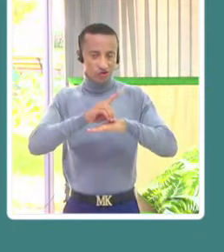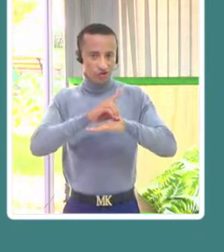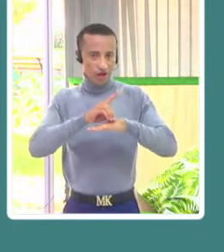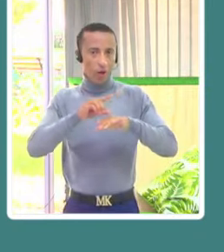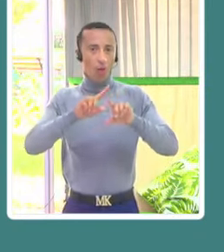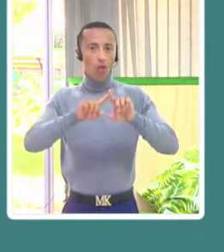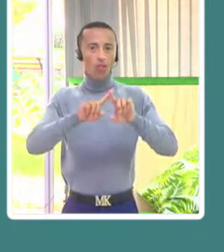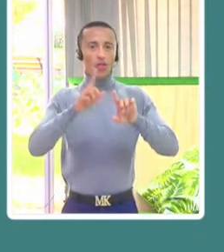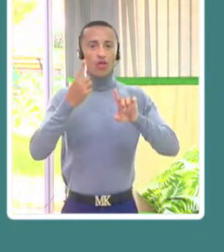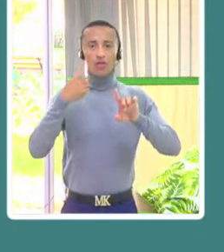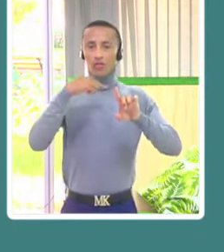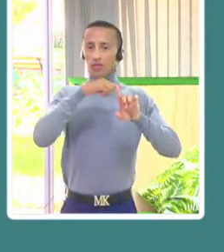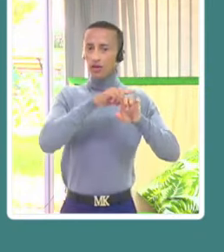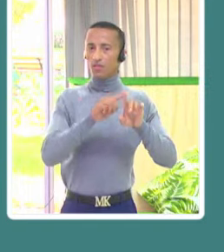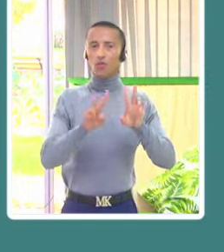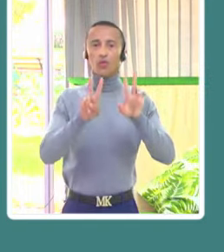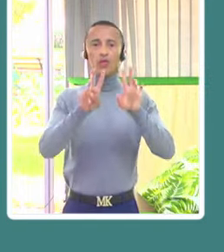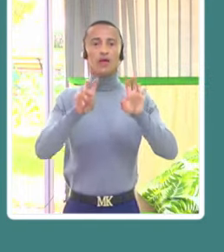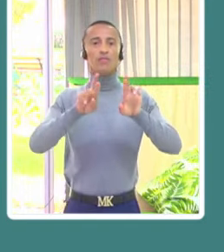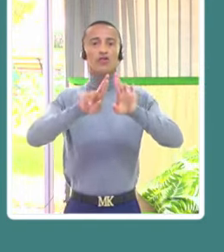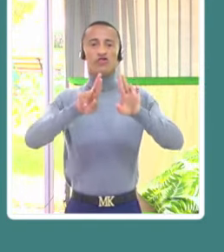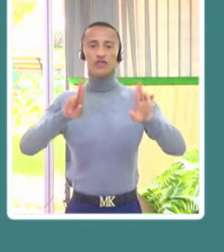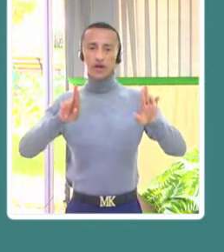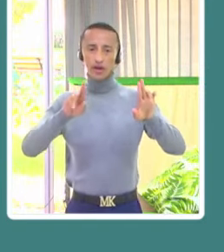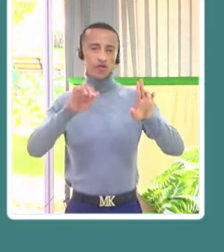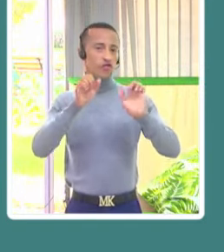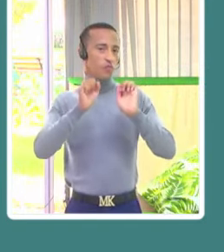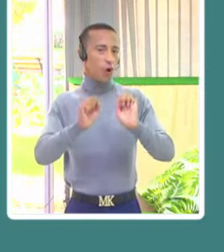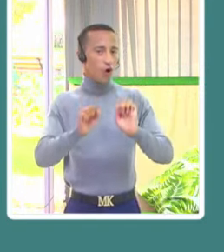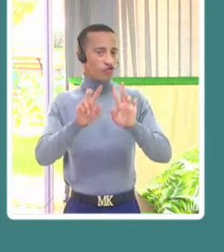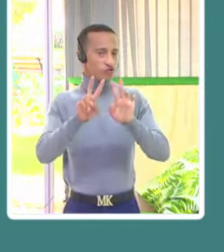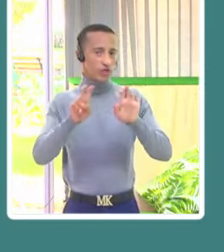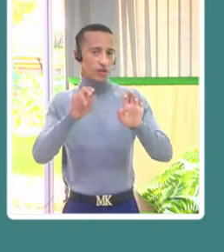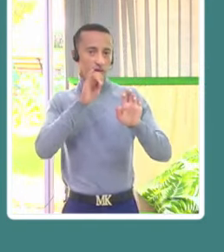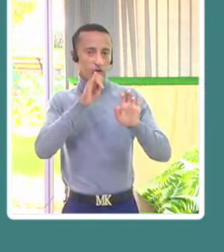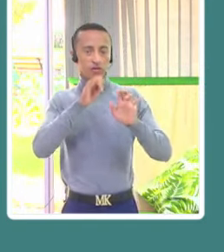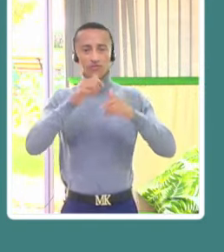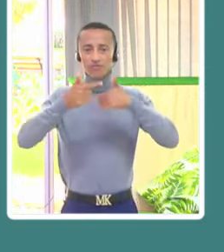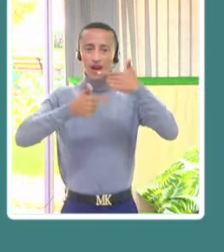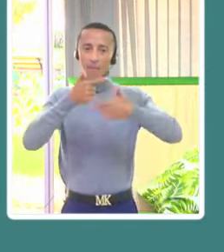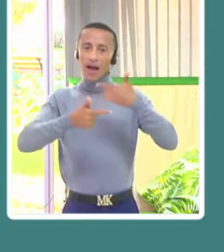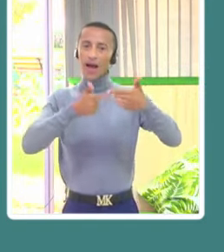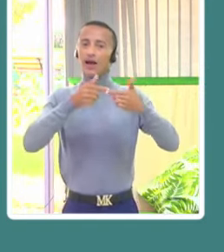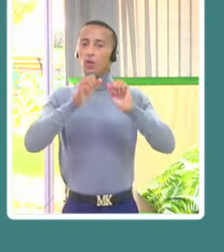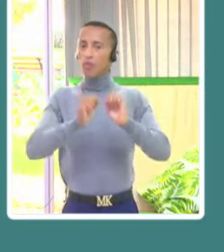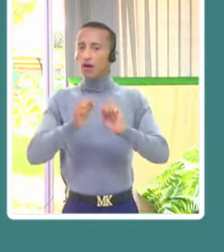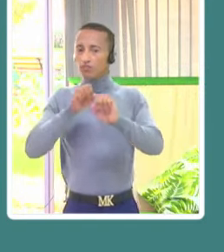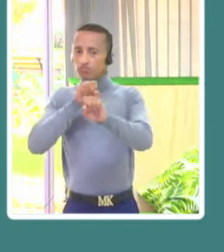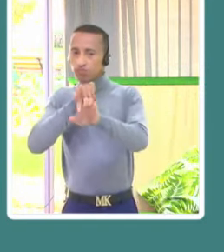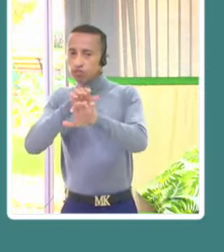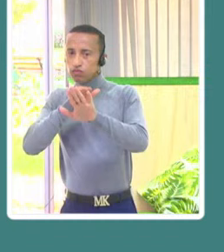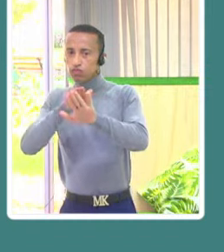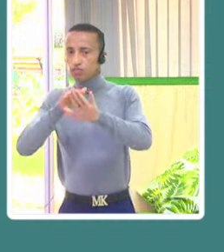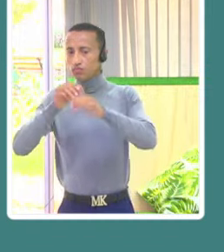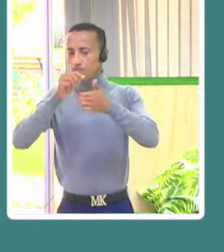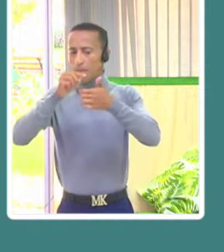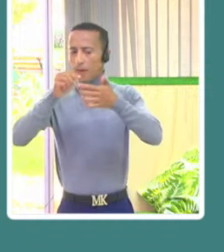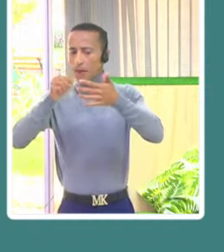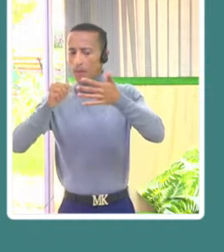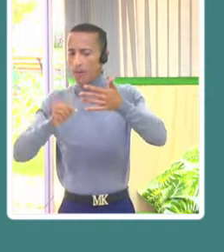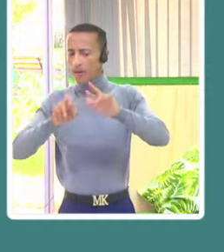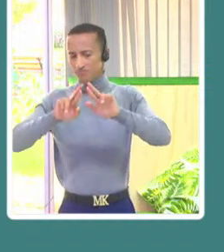different sectors. It can be employment, it can be health, it can be education, anything. And then on top, we have